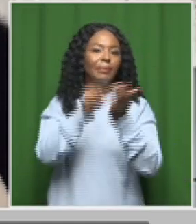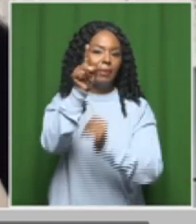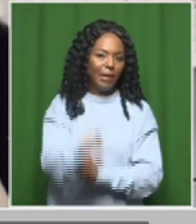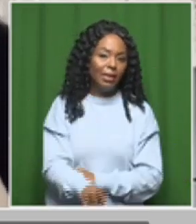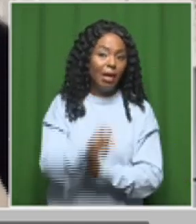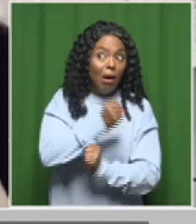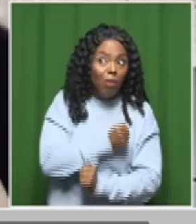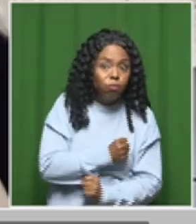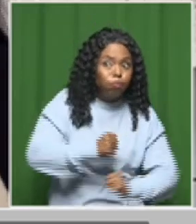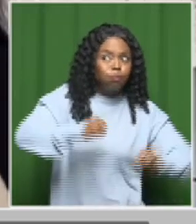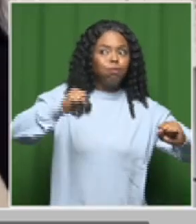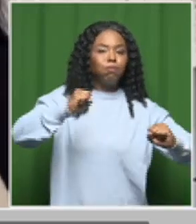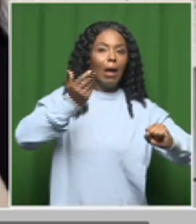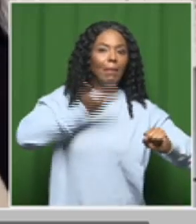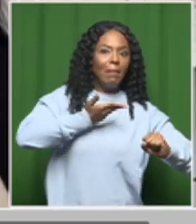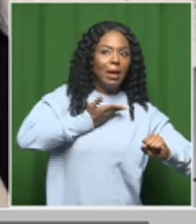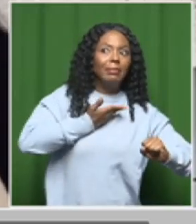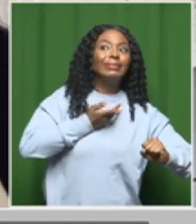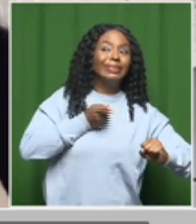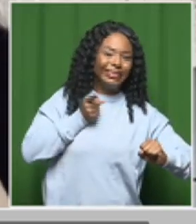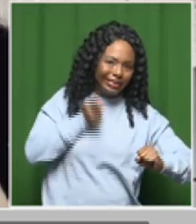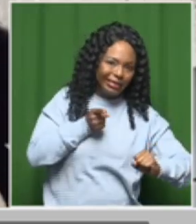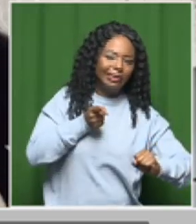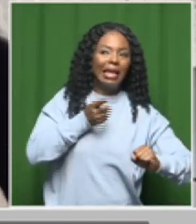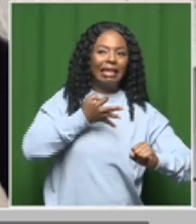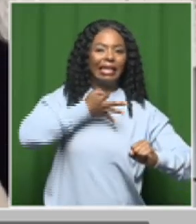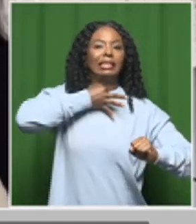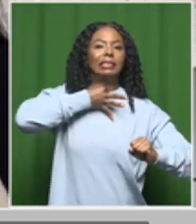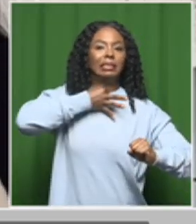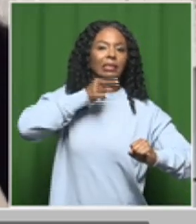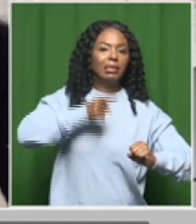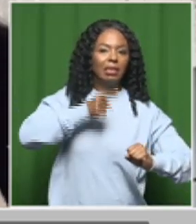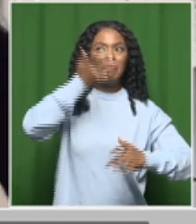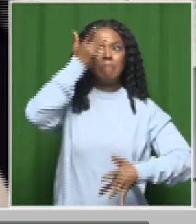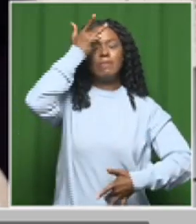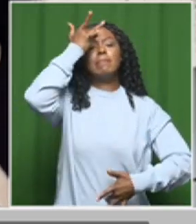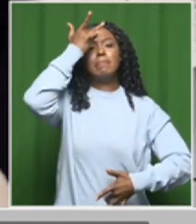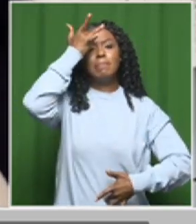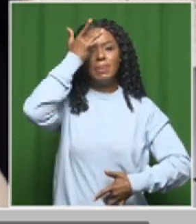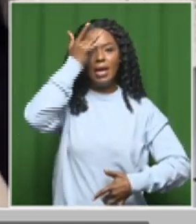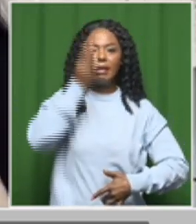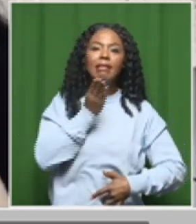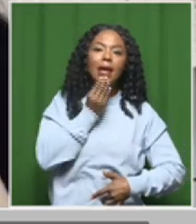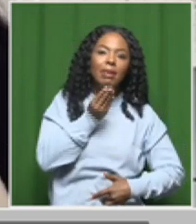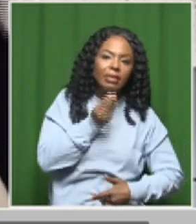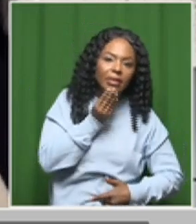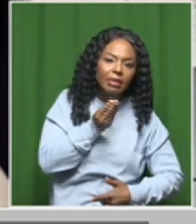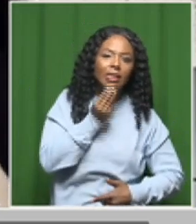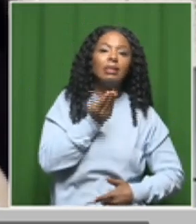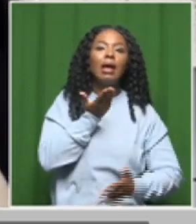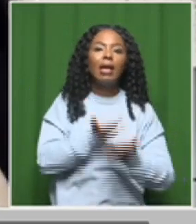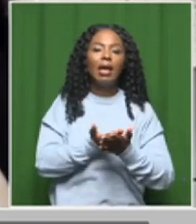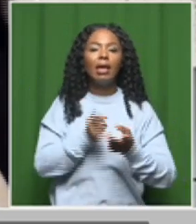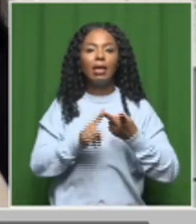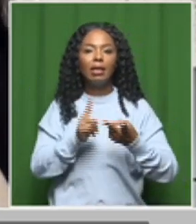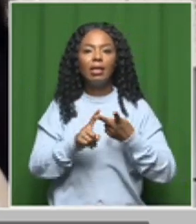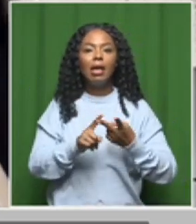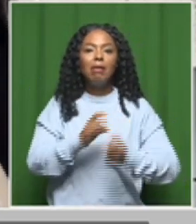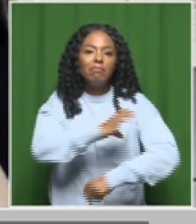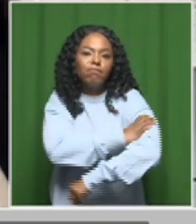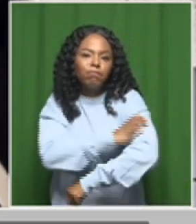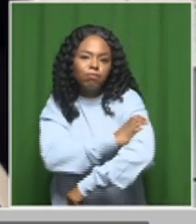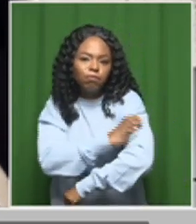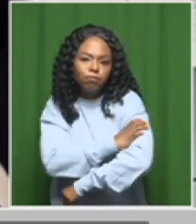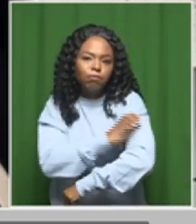Obesity does lead to your higher risk of getting diseases such as diabetes and cardiovascular disease.